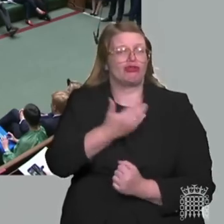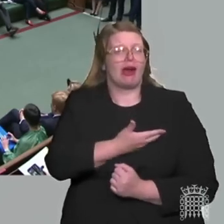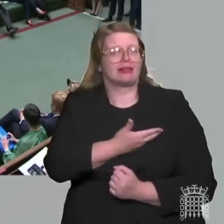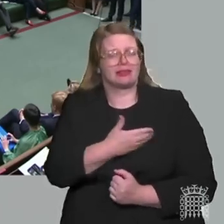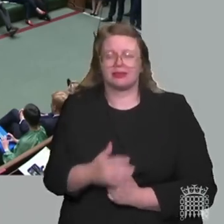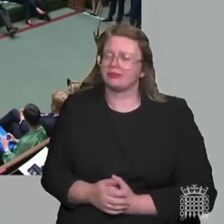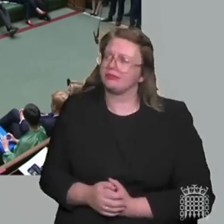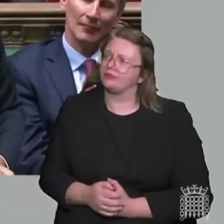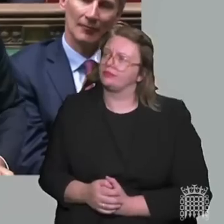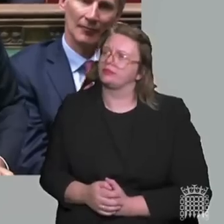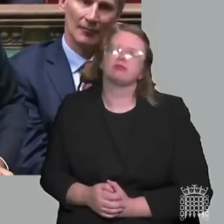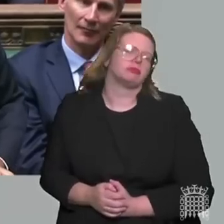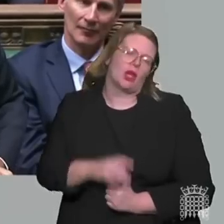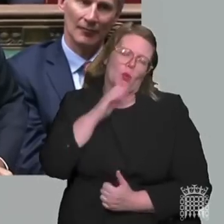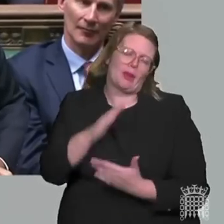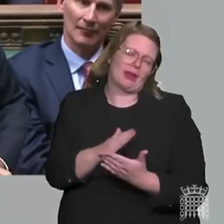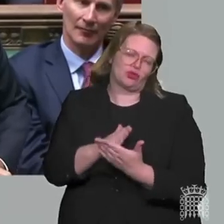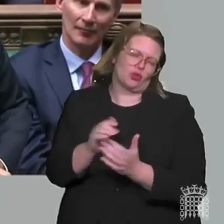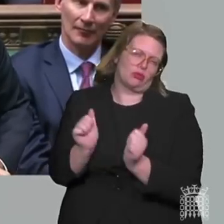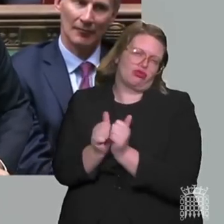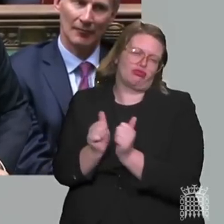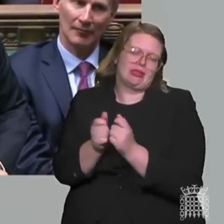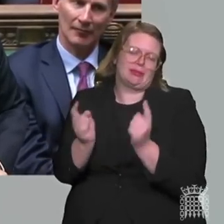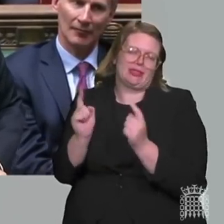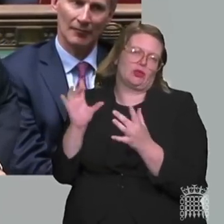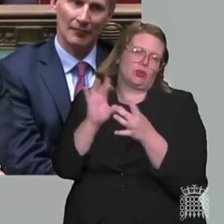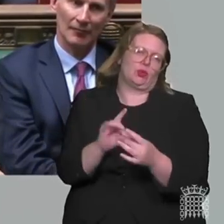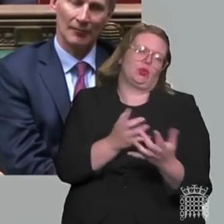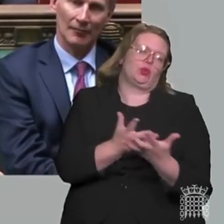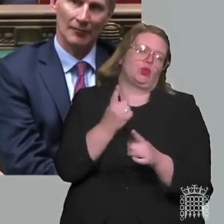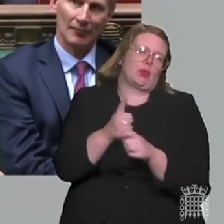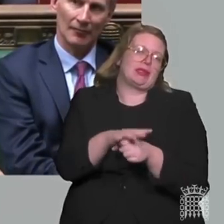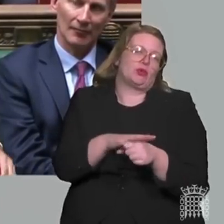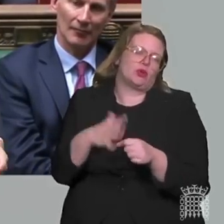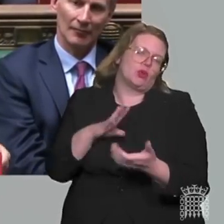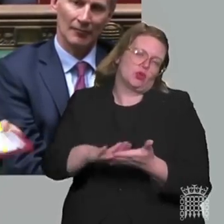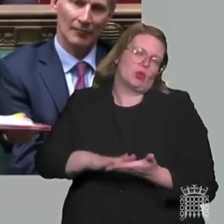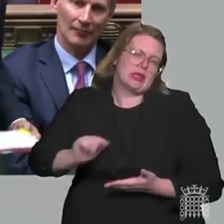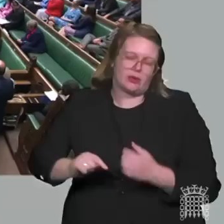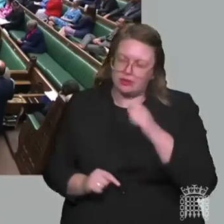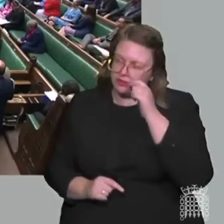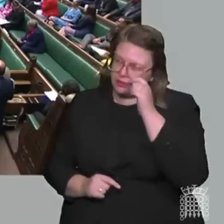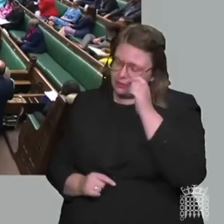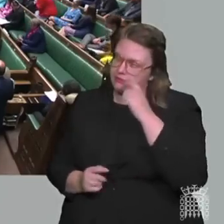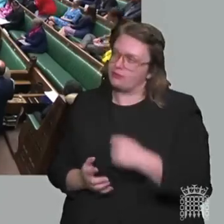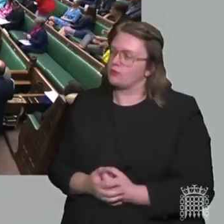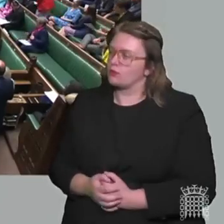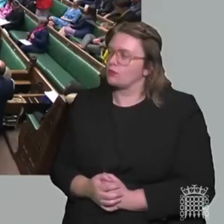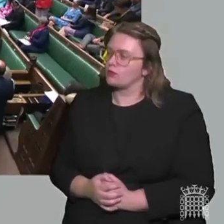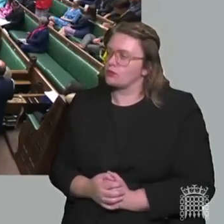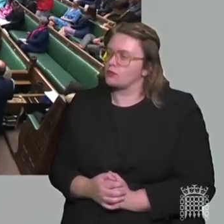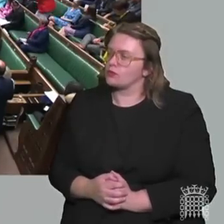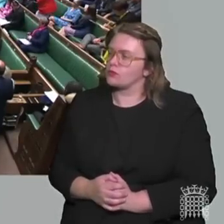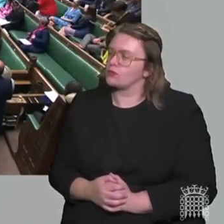that the appropriate minister writes the honourable lady with a specific response on her constituents so we can try and resolve that issue. Keir Starmer. Thank you,